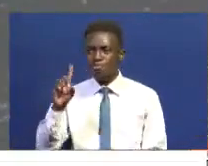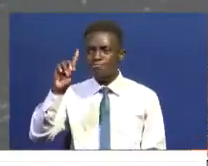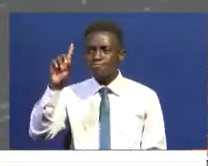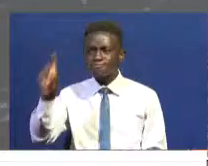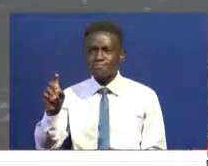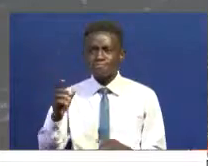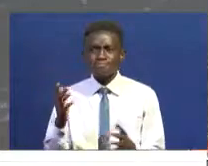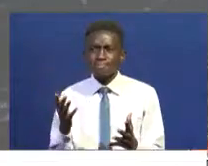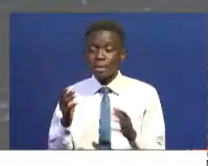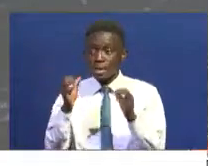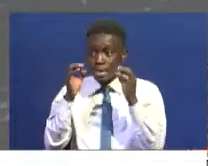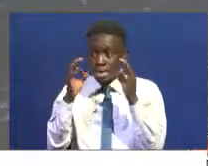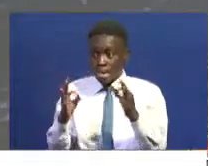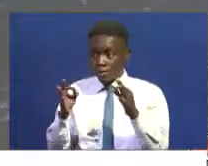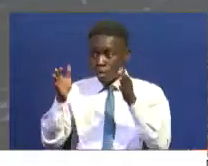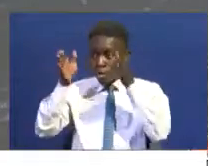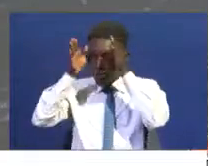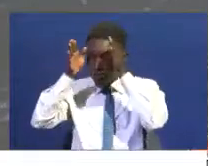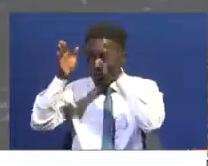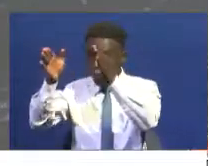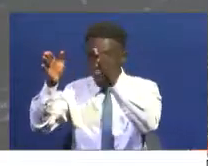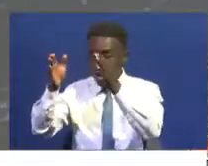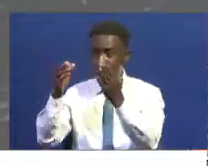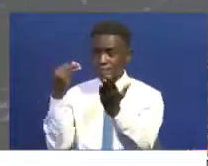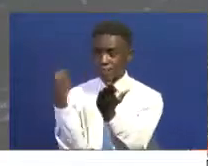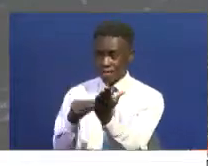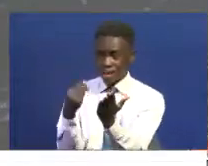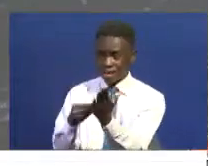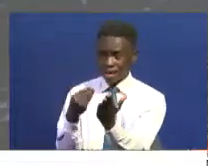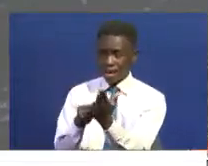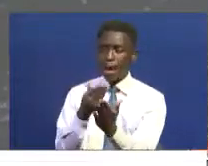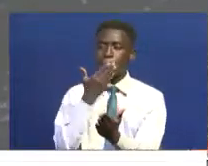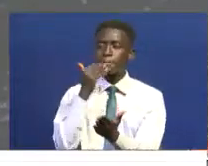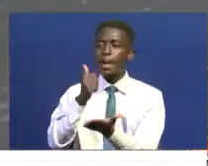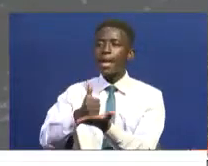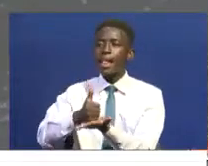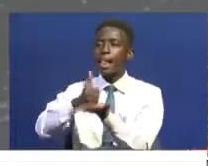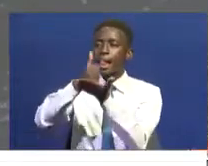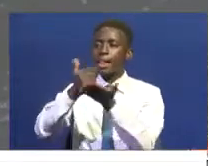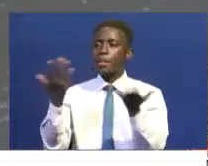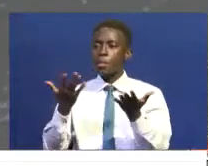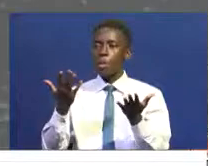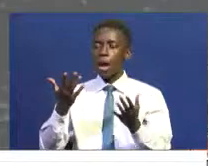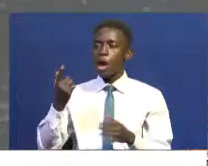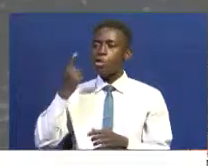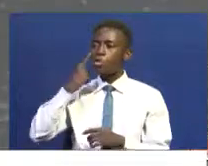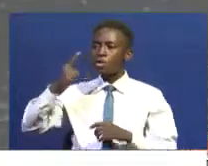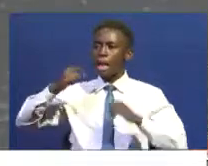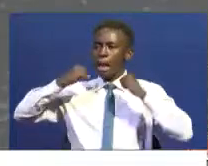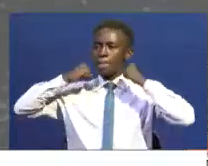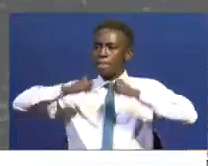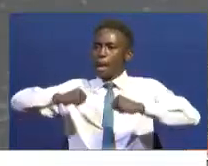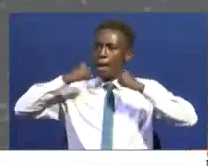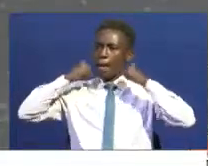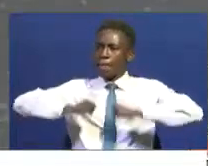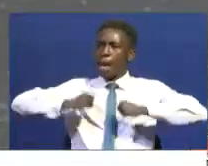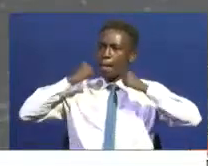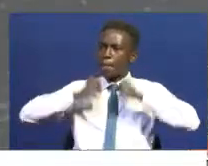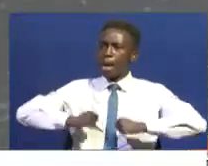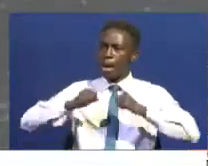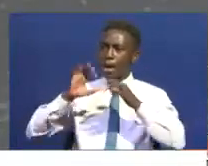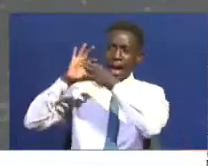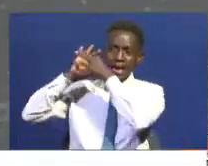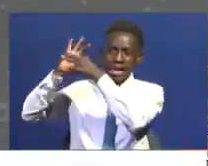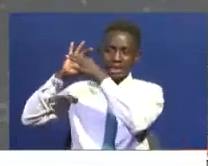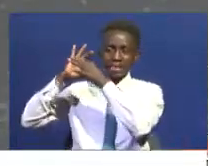going to focus on financing, let it help us get out of corporate capture that we are seeing. Mm-hmm. So that would be my question to